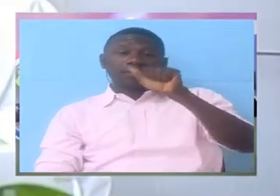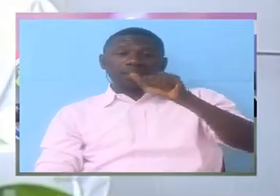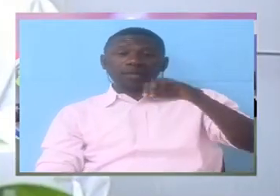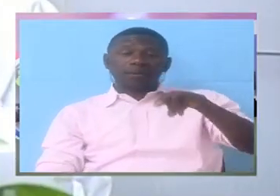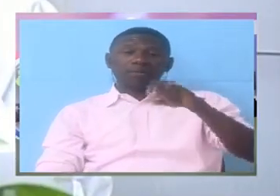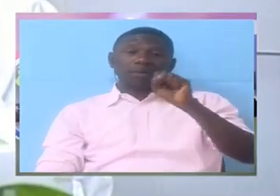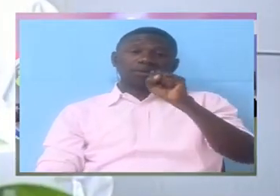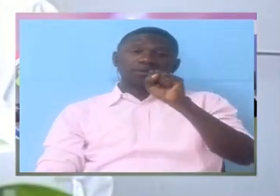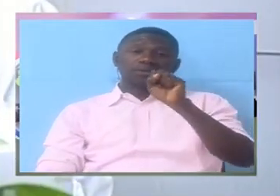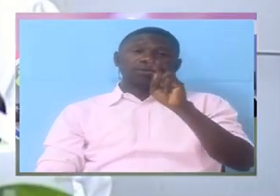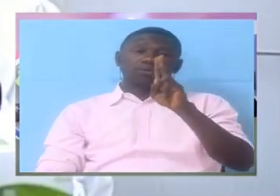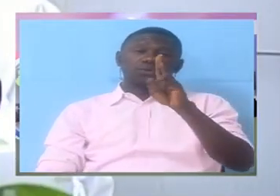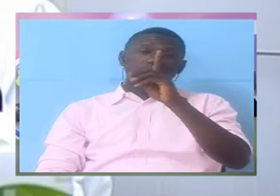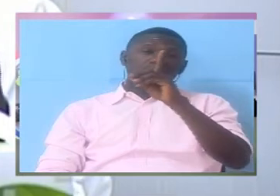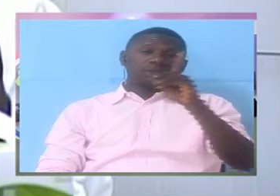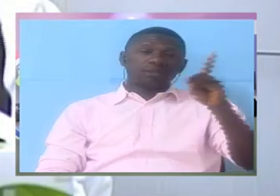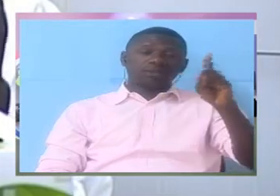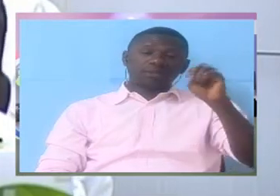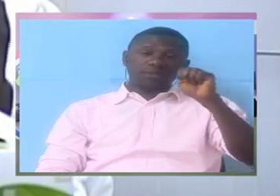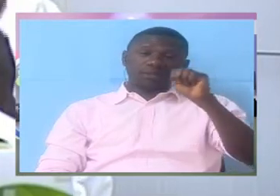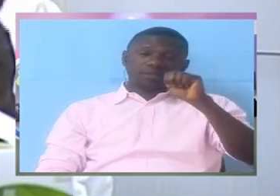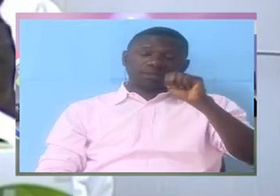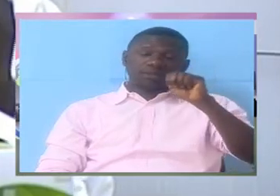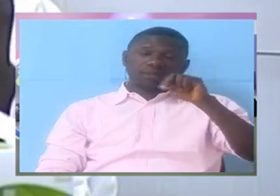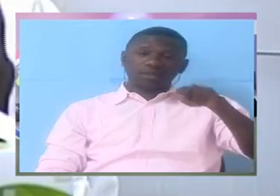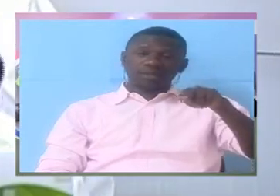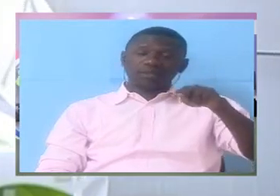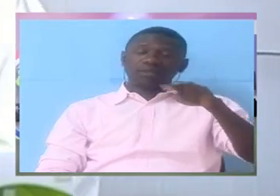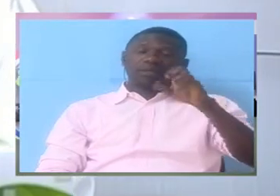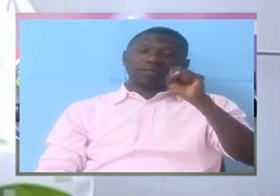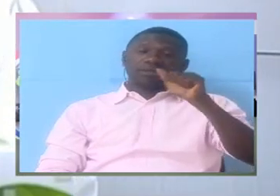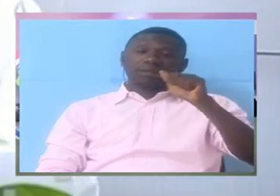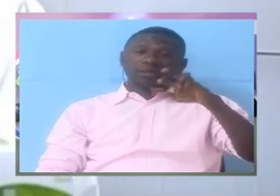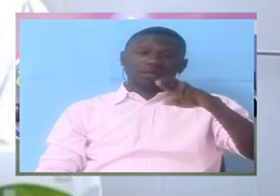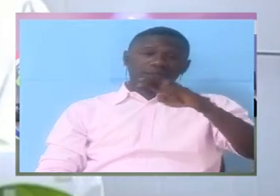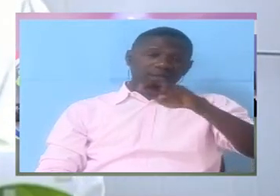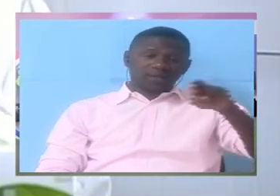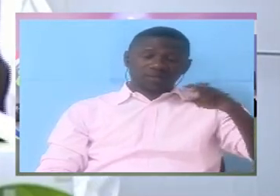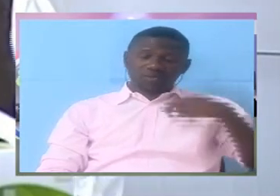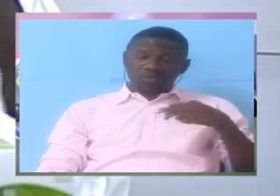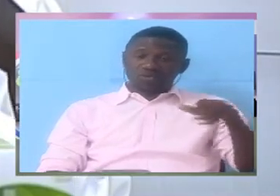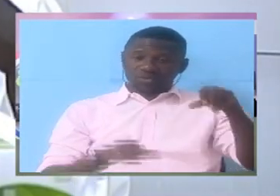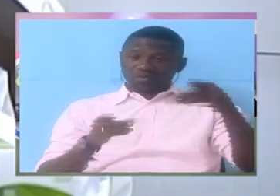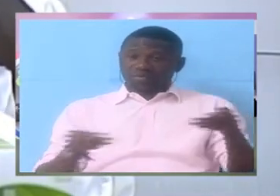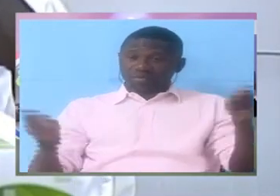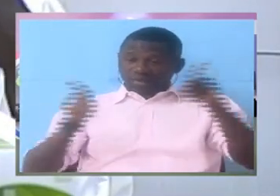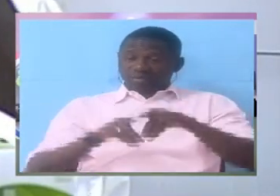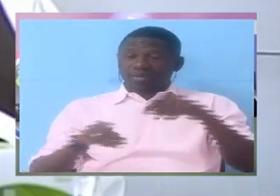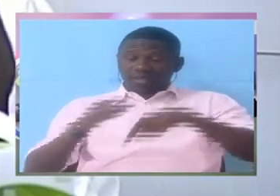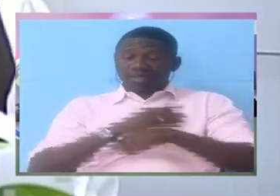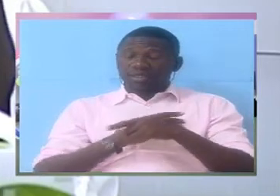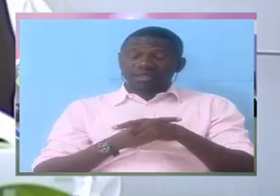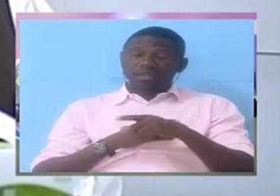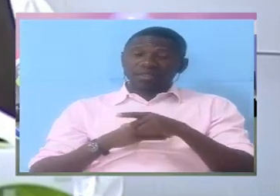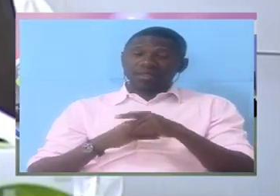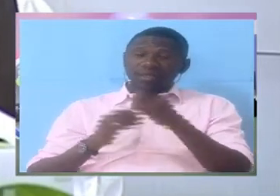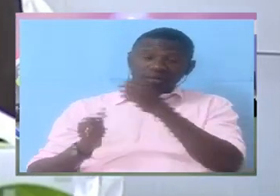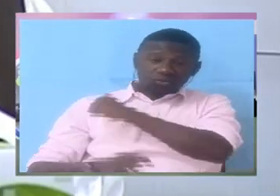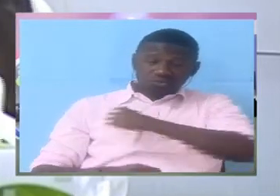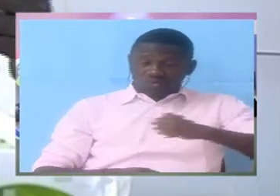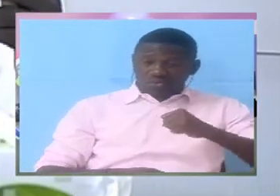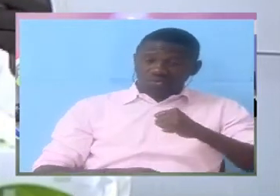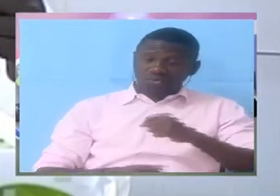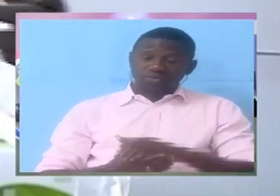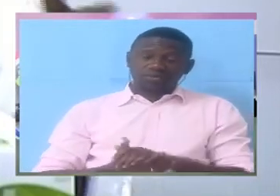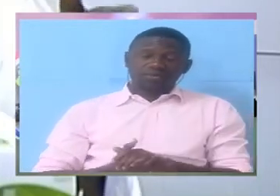I was told he led the team to Radio Gambia because I didn't enter. I took a